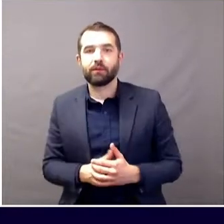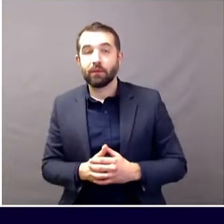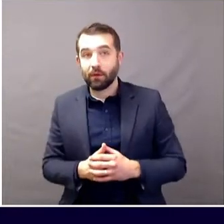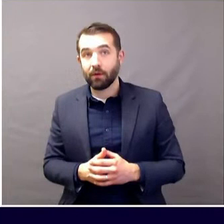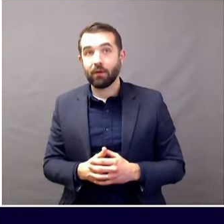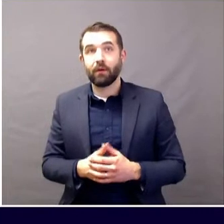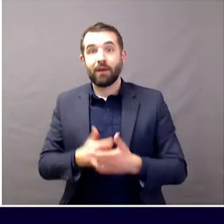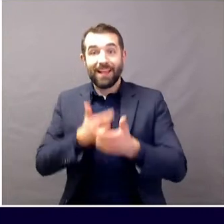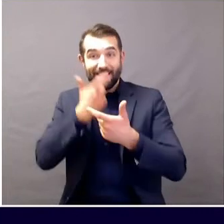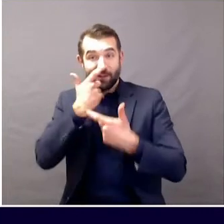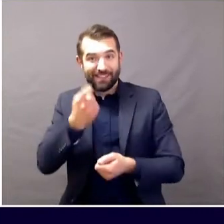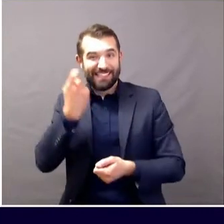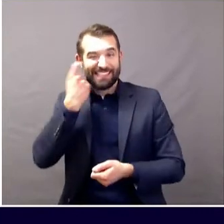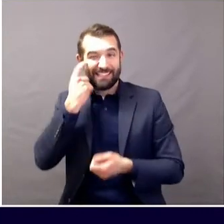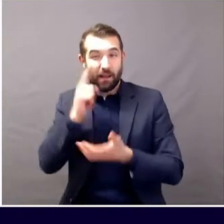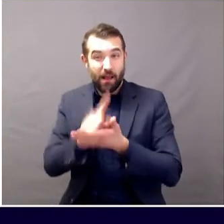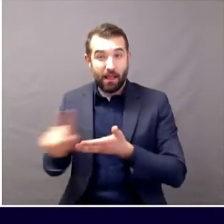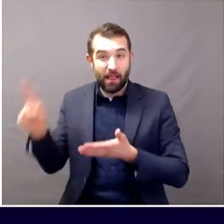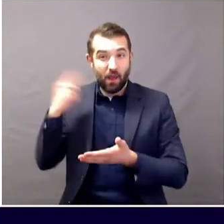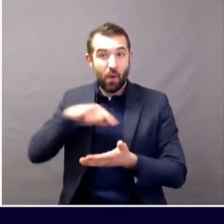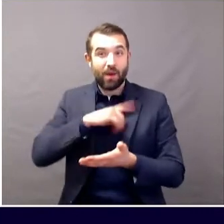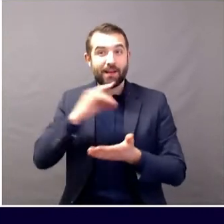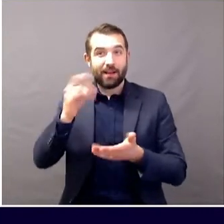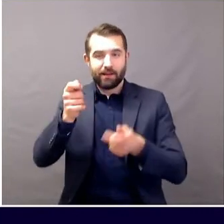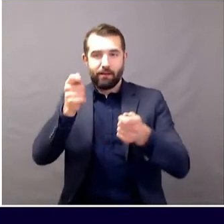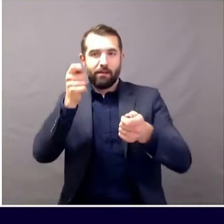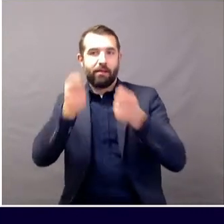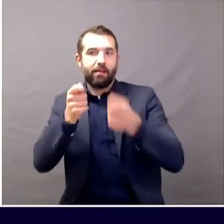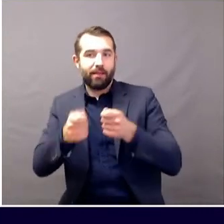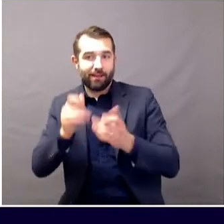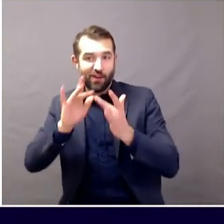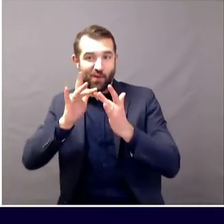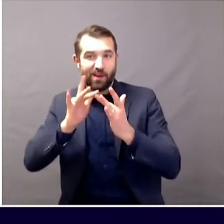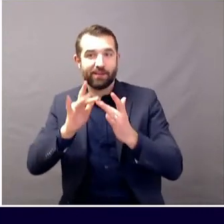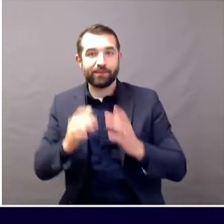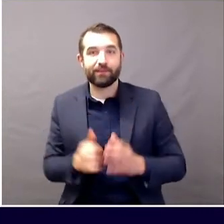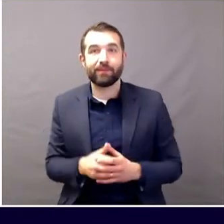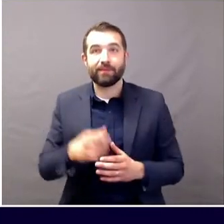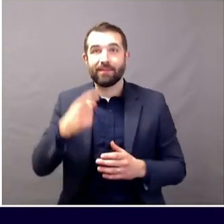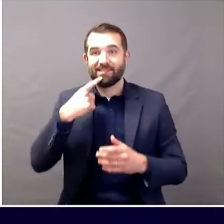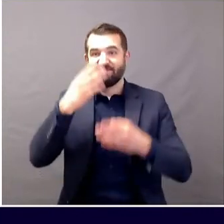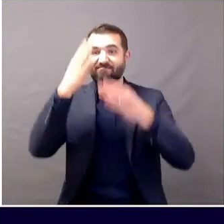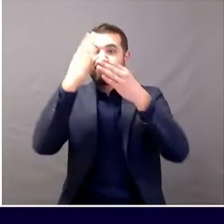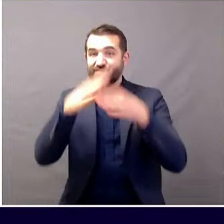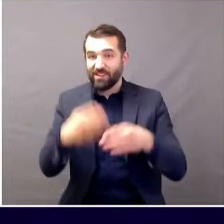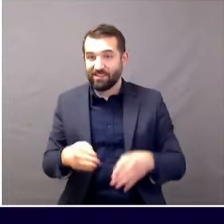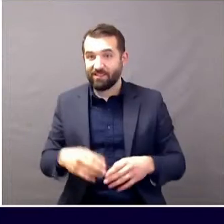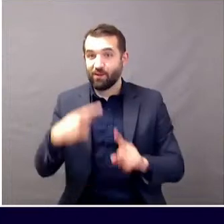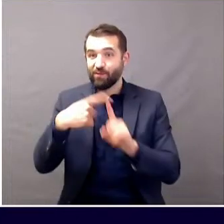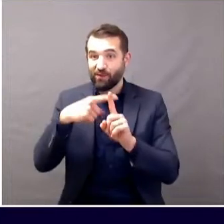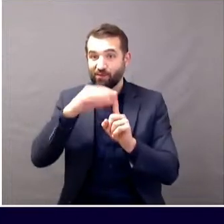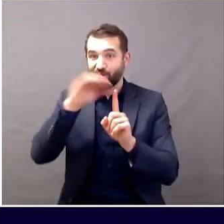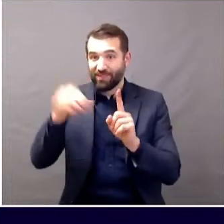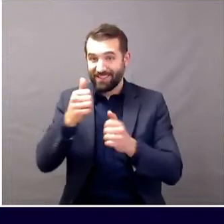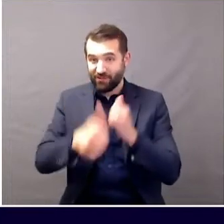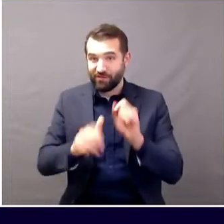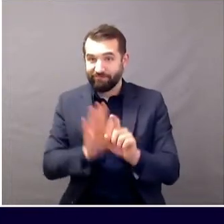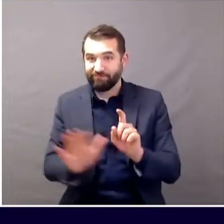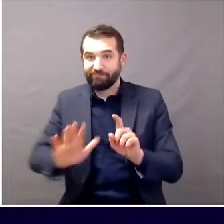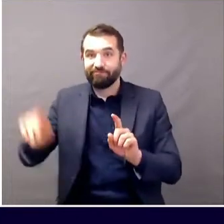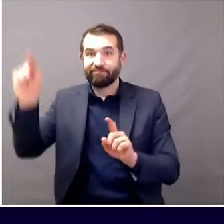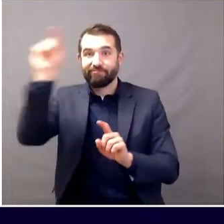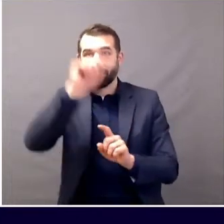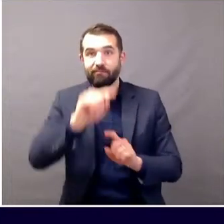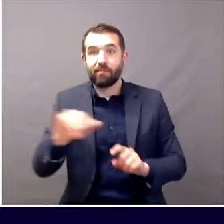new set of data visualizations that break out the positivity rate as well as where we are with our tests that we're